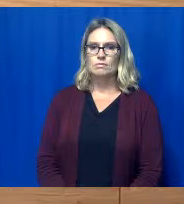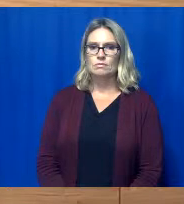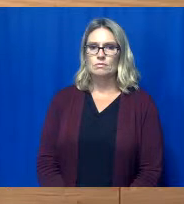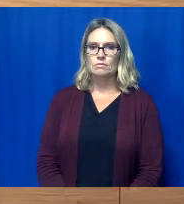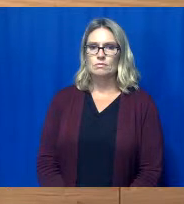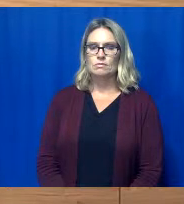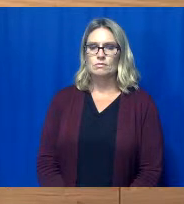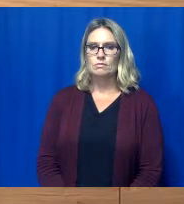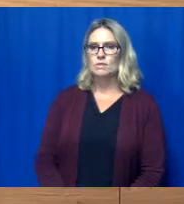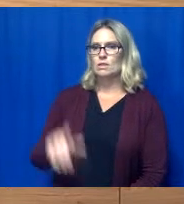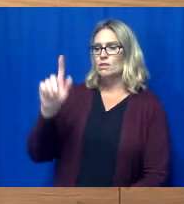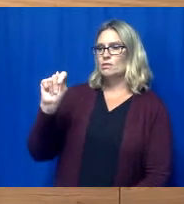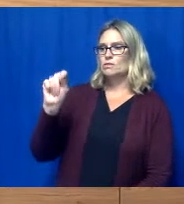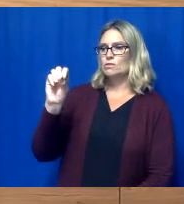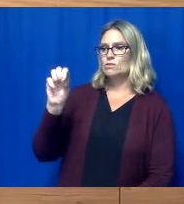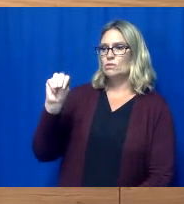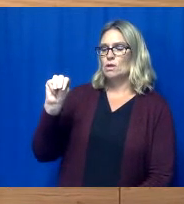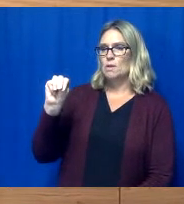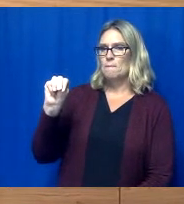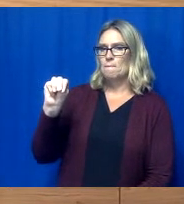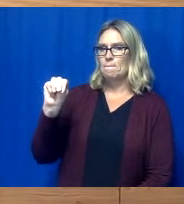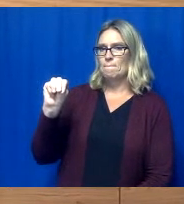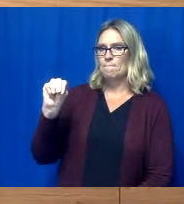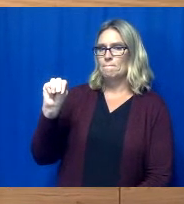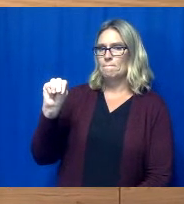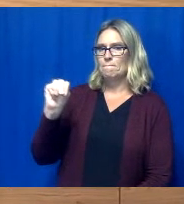Tom Bateman, Brunswick News.